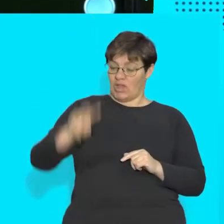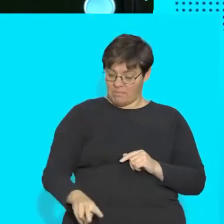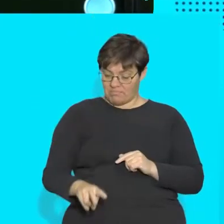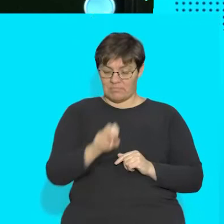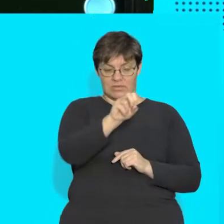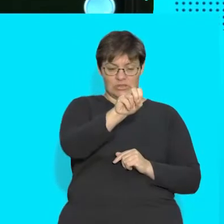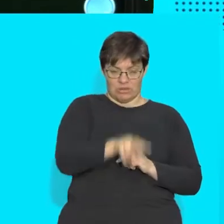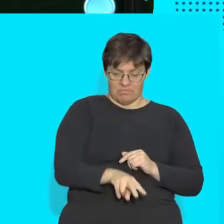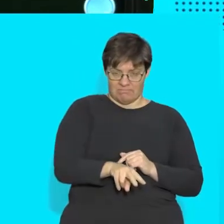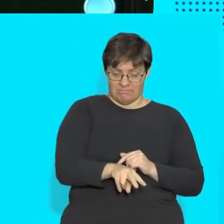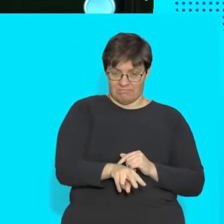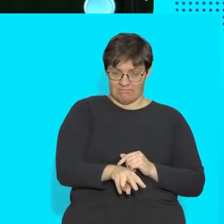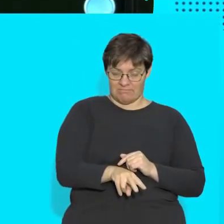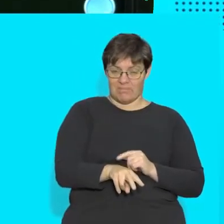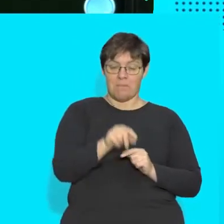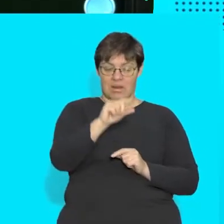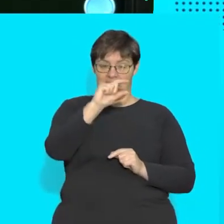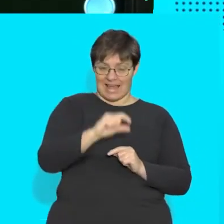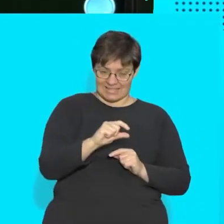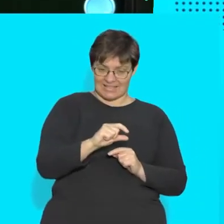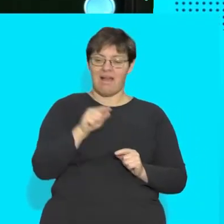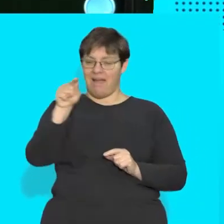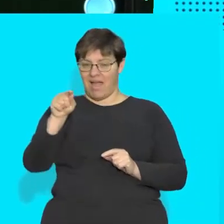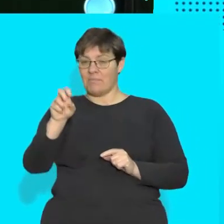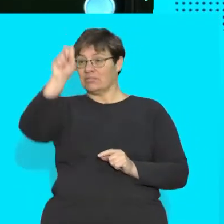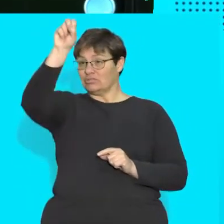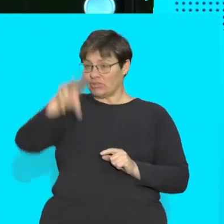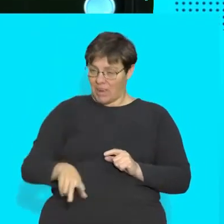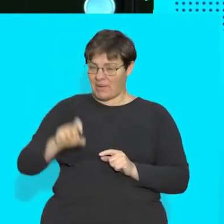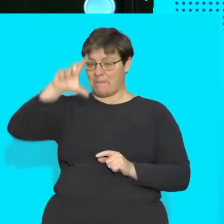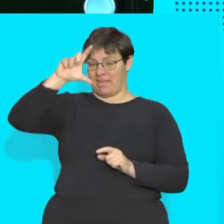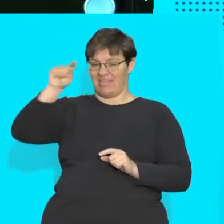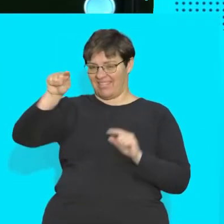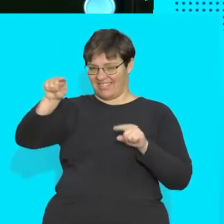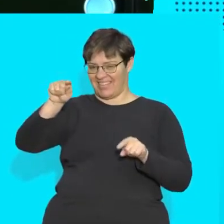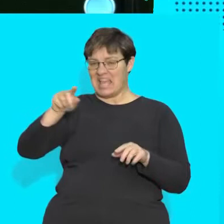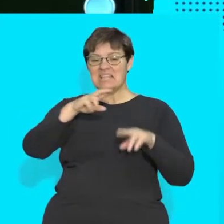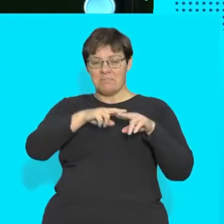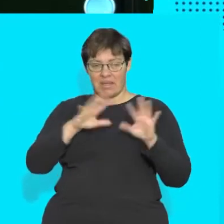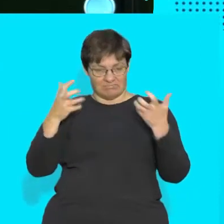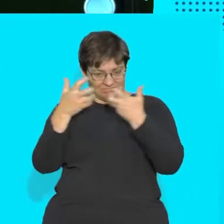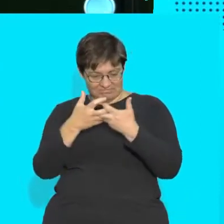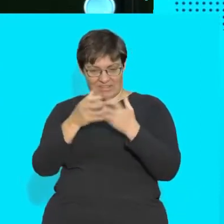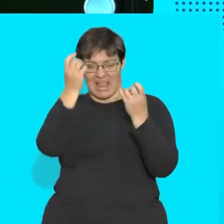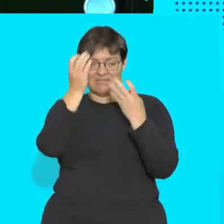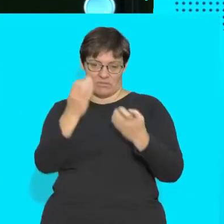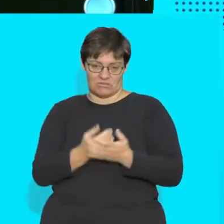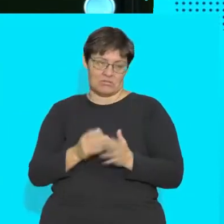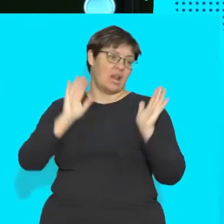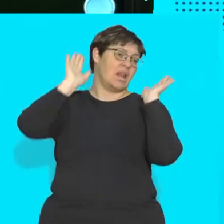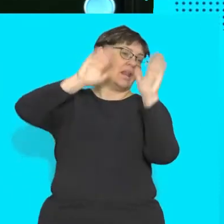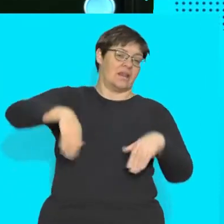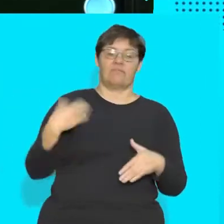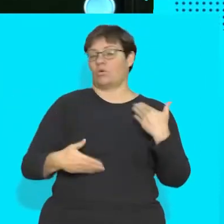to yourself, does my answer make sense with the information I was given? Don't just leave